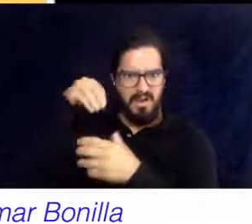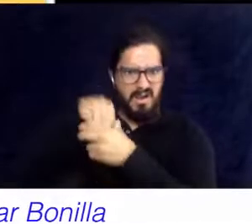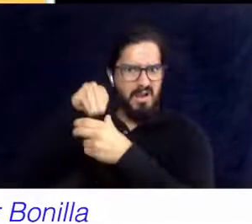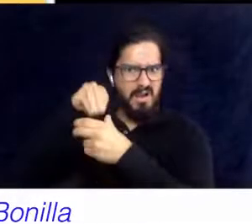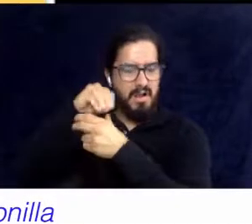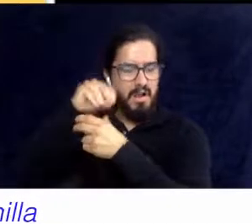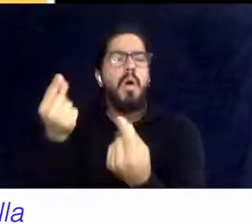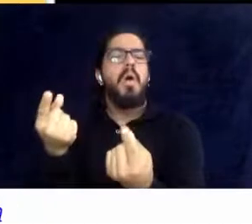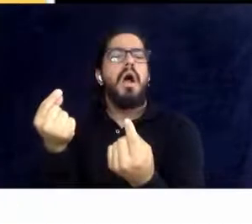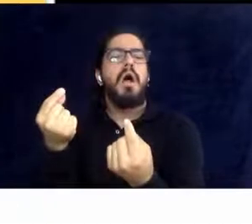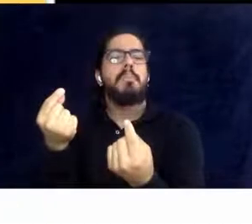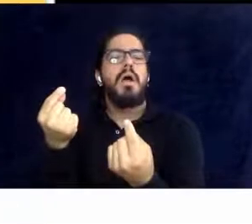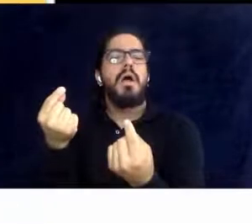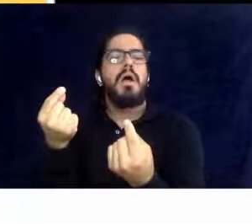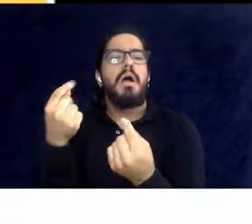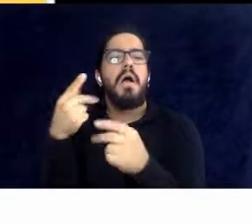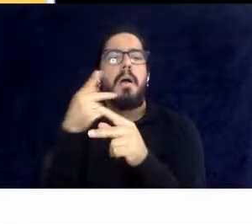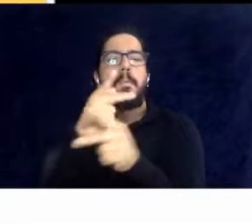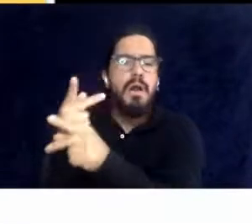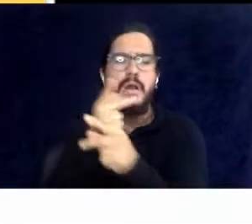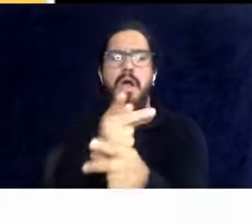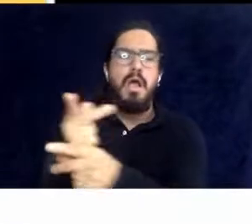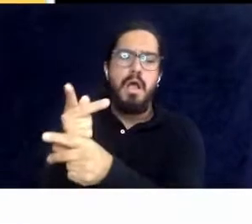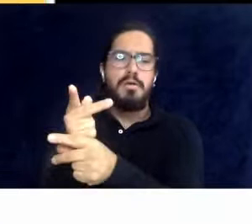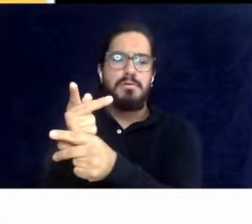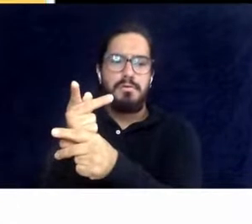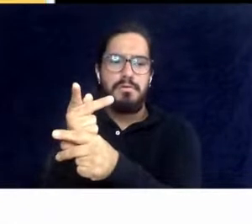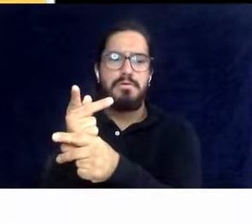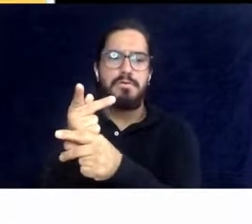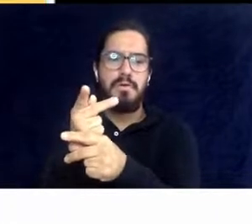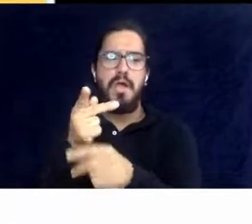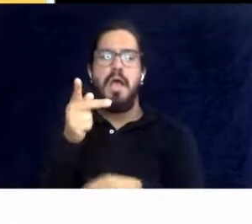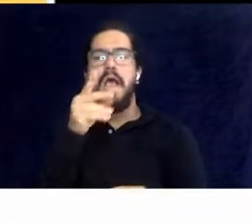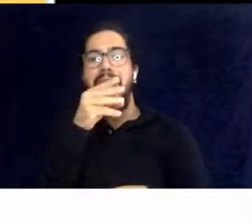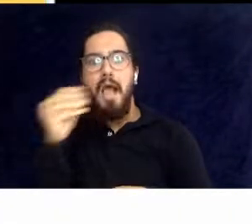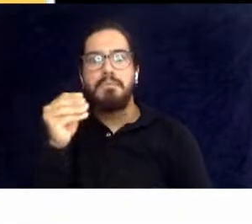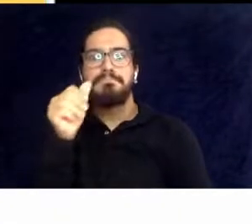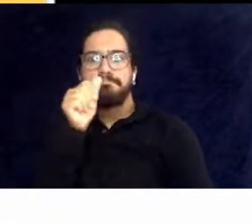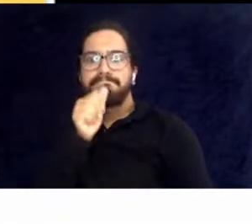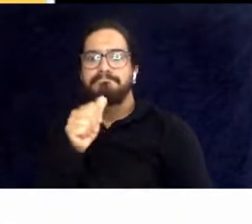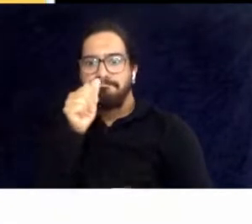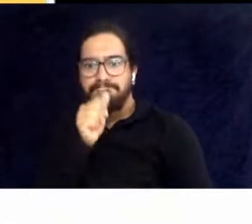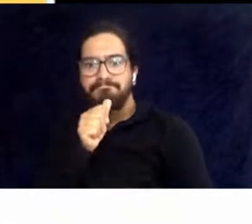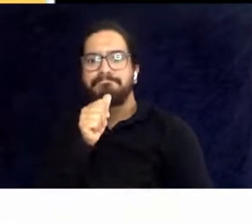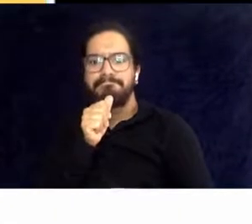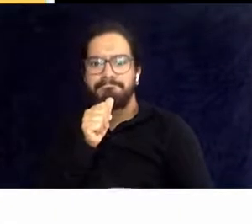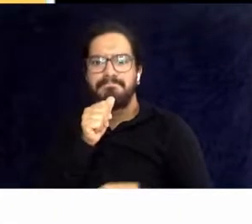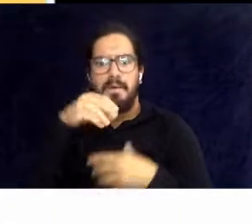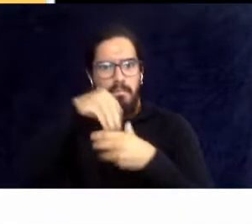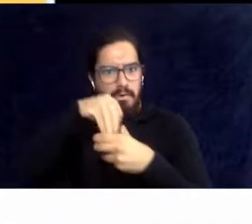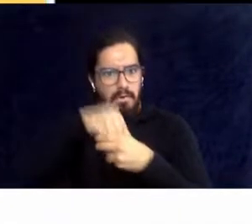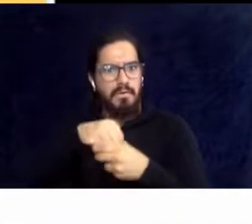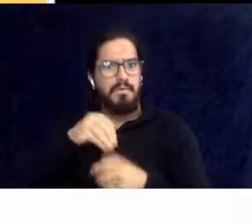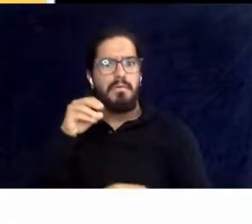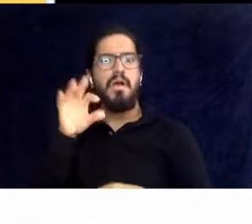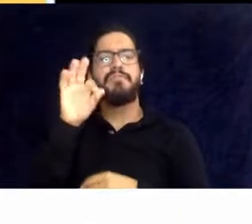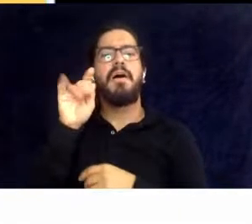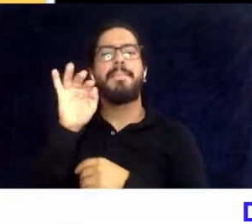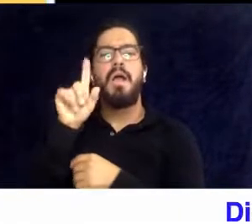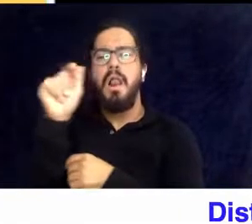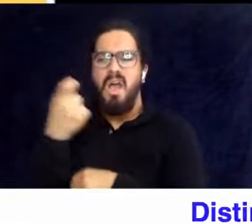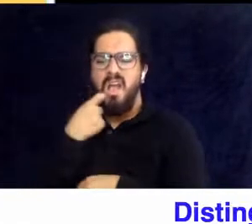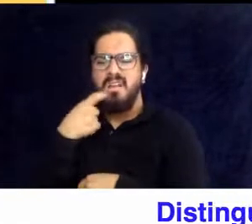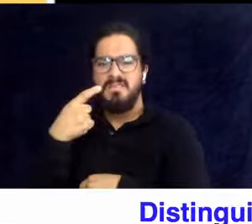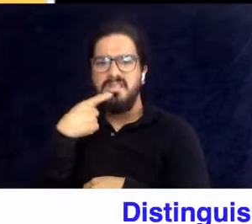ensuring protection, and also the private sector. And from Fabiola's slides, we could see that a great number of people who are getting infected